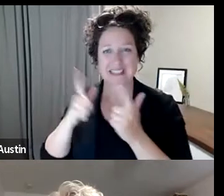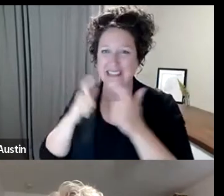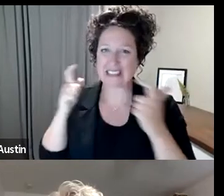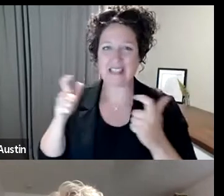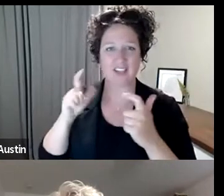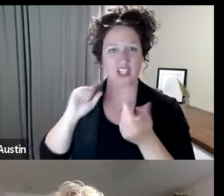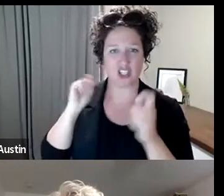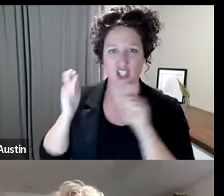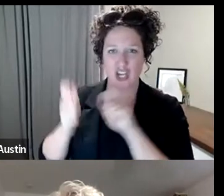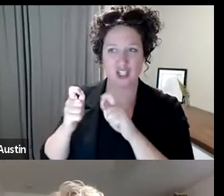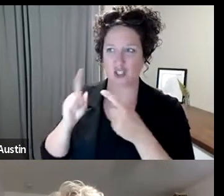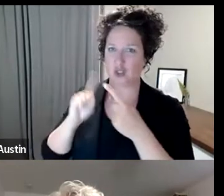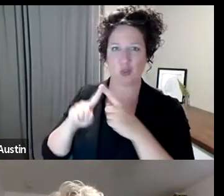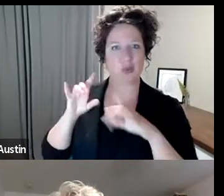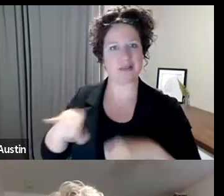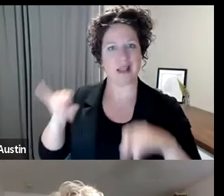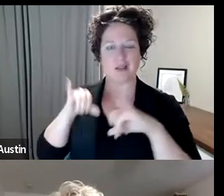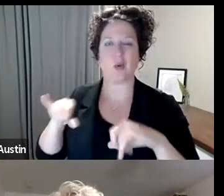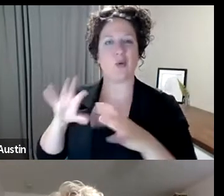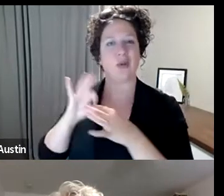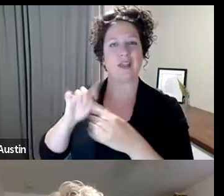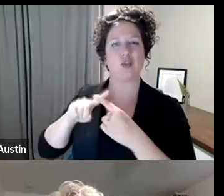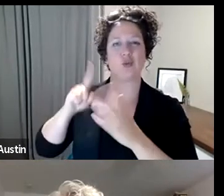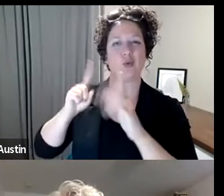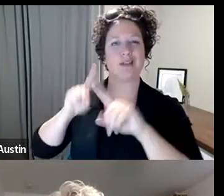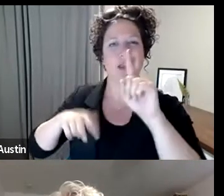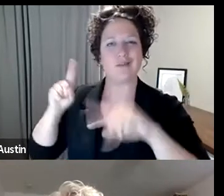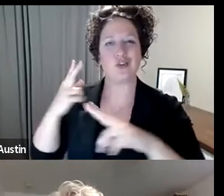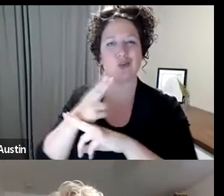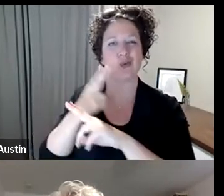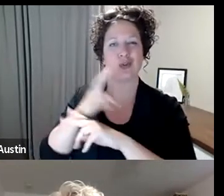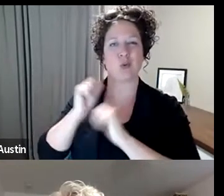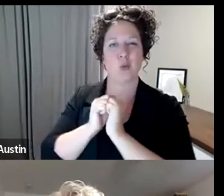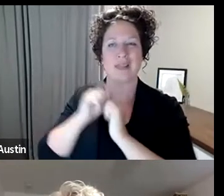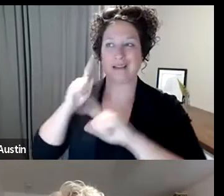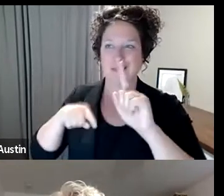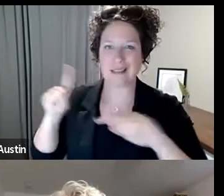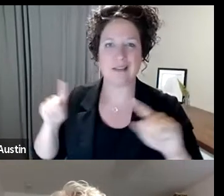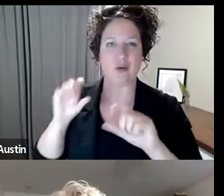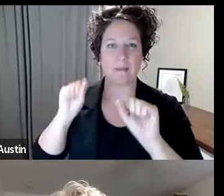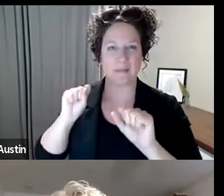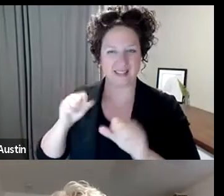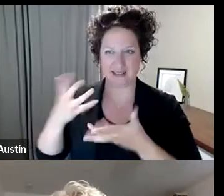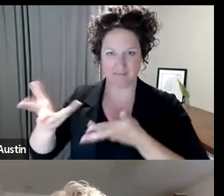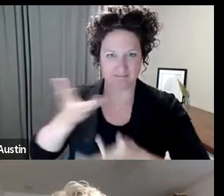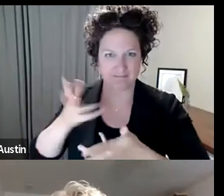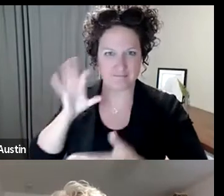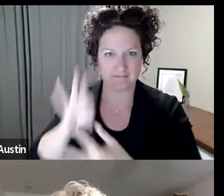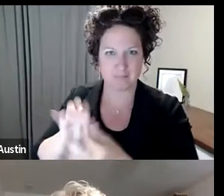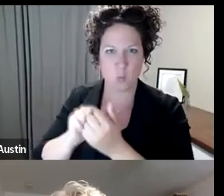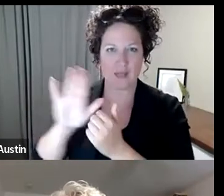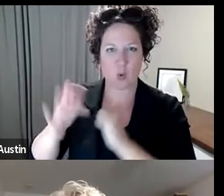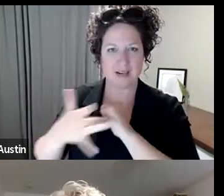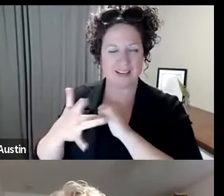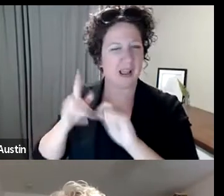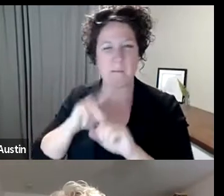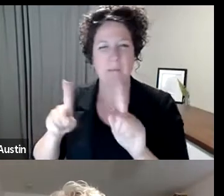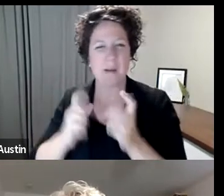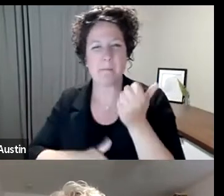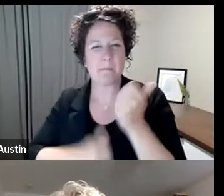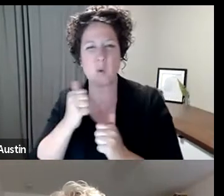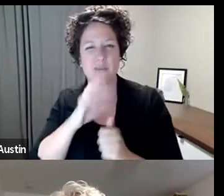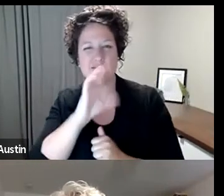status quo when it comes to how diverse users with differing abilities engage with technology. But most firms don't have such a